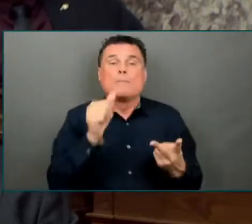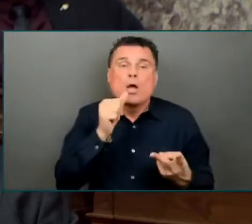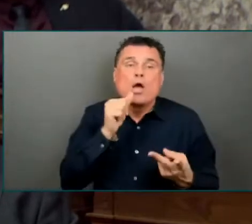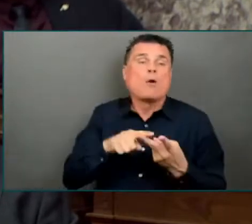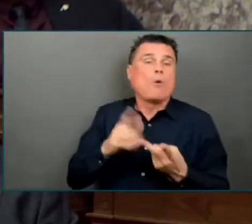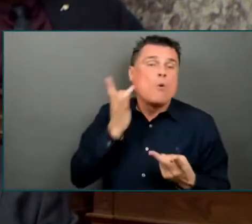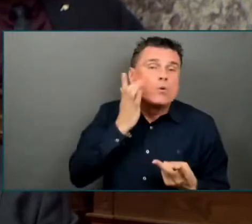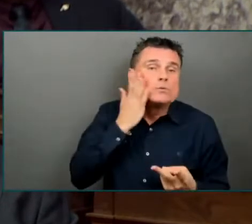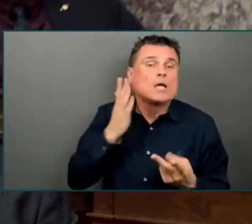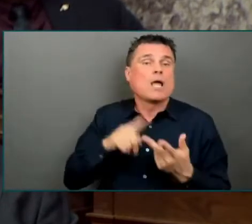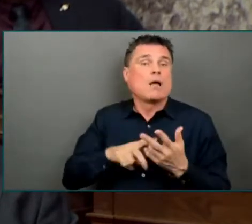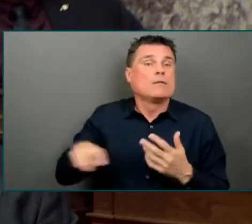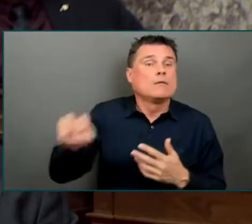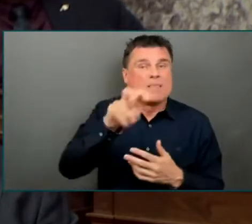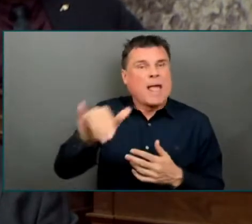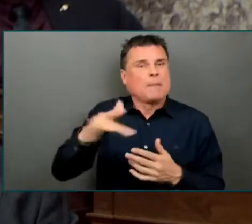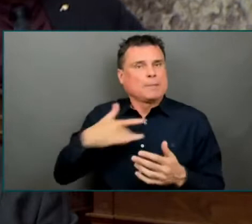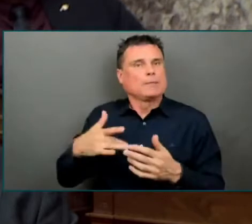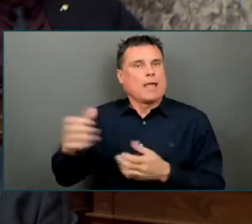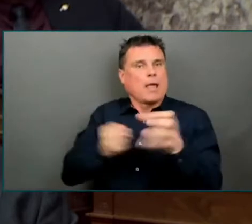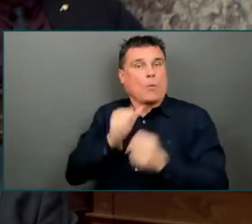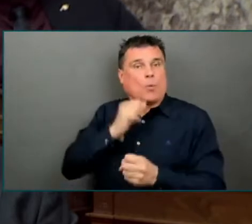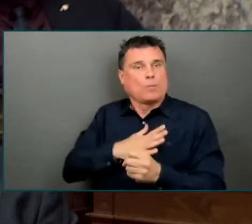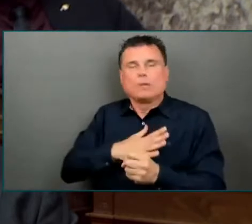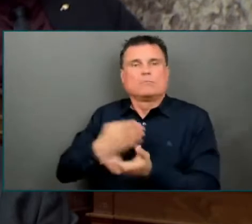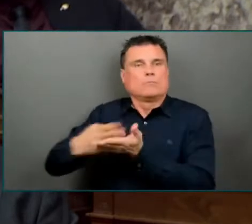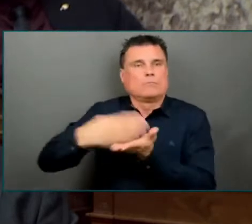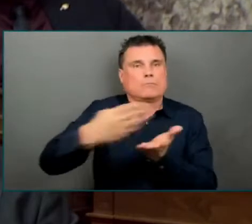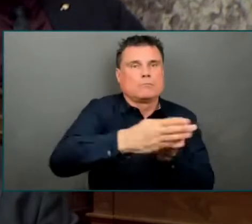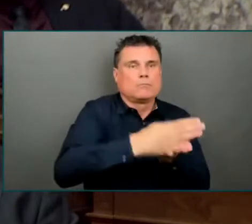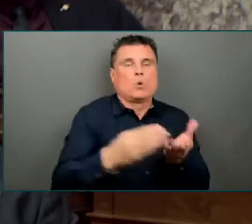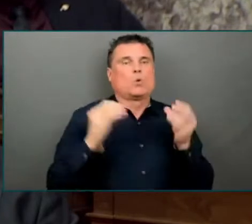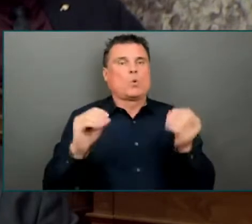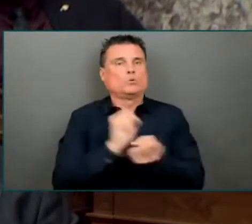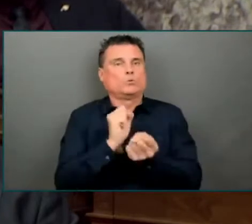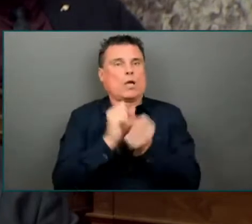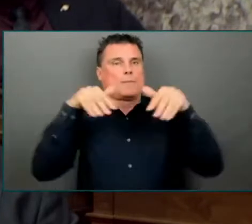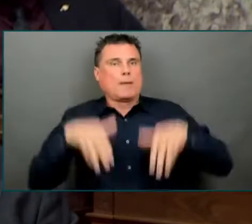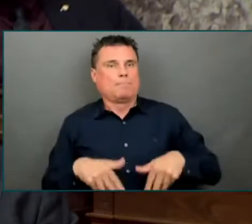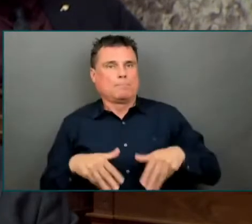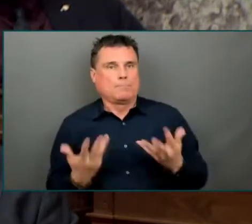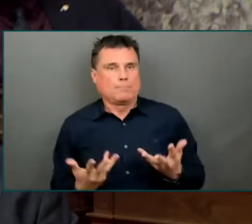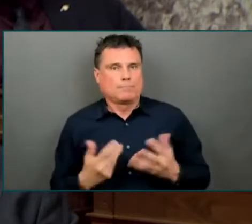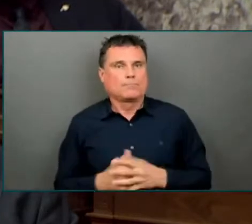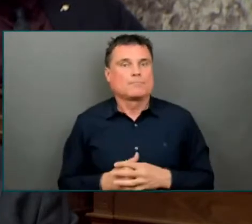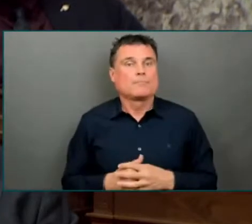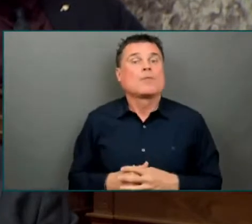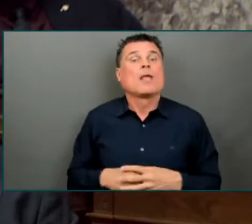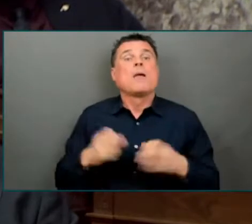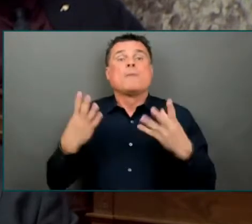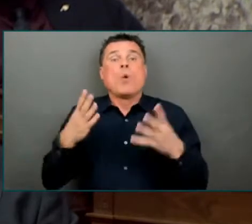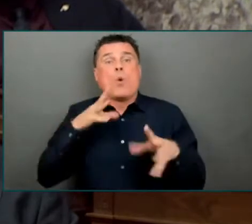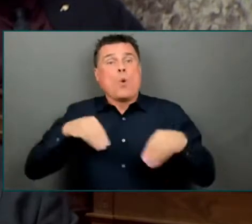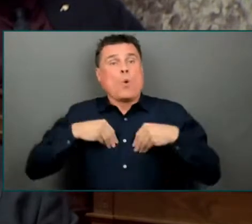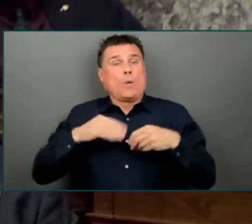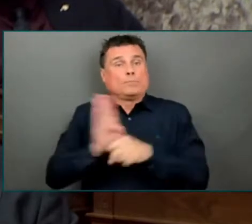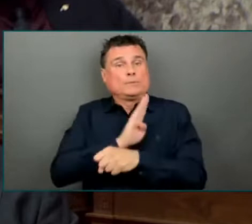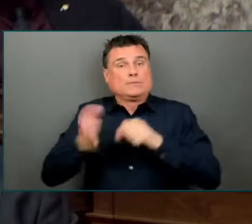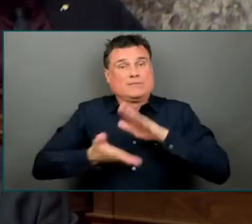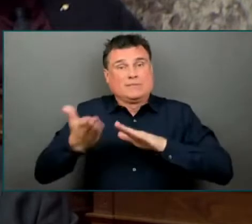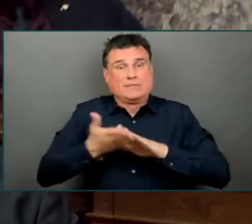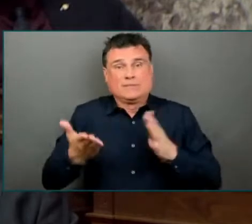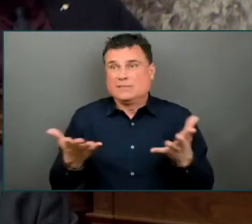of scaling back or shutting down operations to help keep customers and staff safe. And